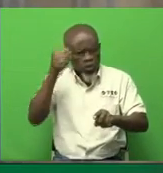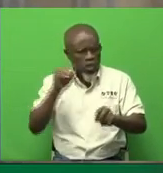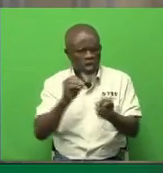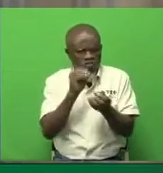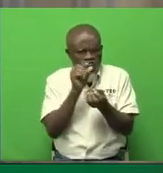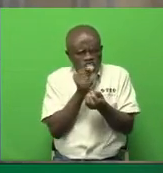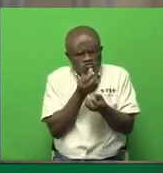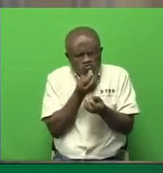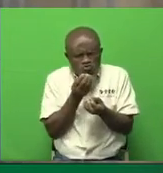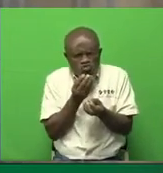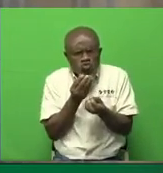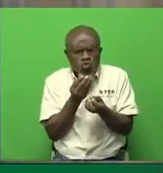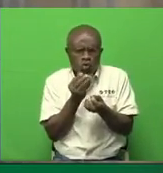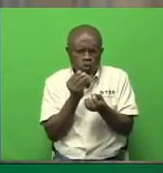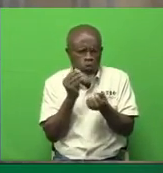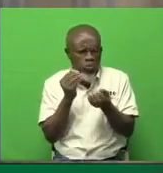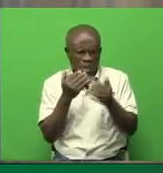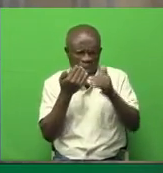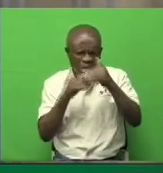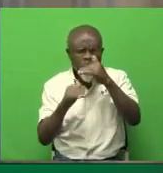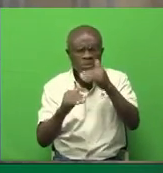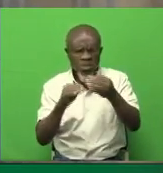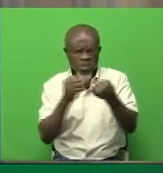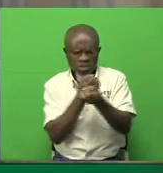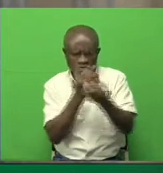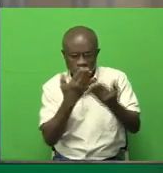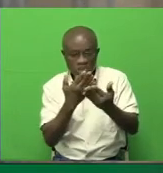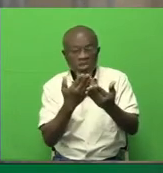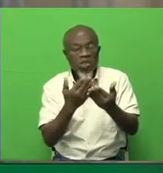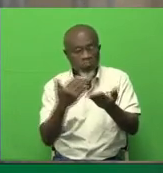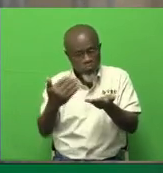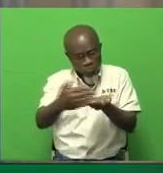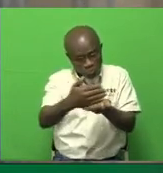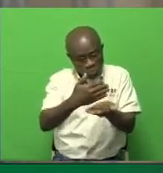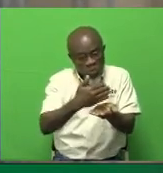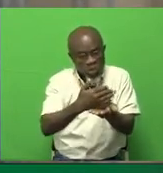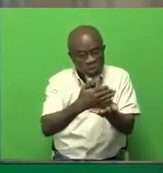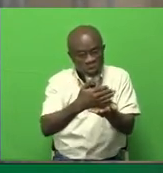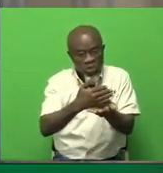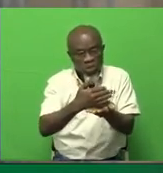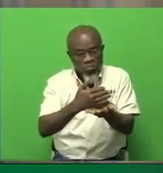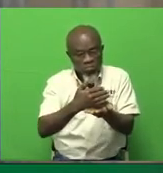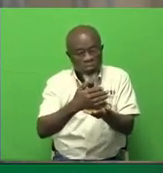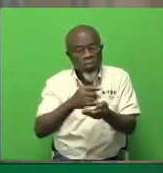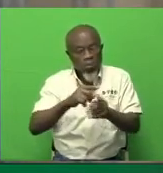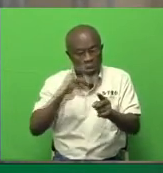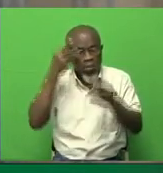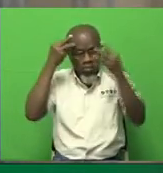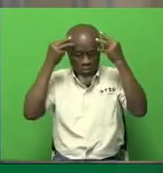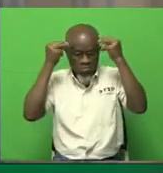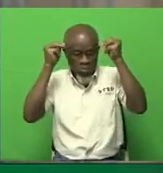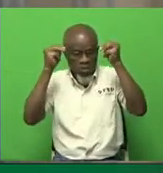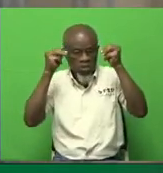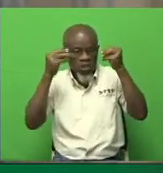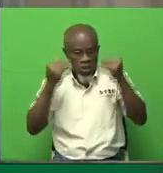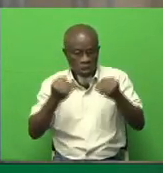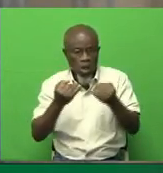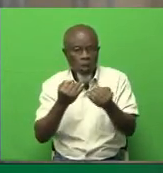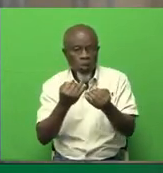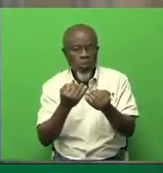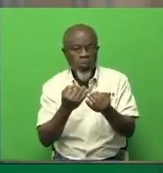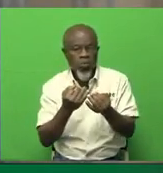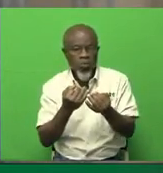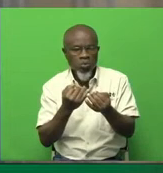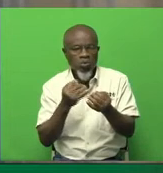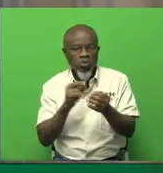is constrained in its ability to prepare Court forecasts for the full government of sectors that constituted new isic